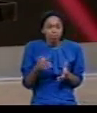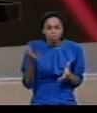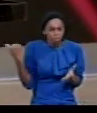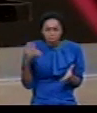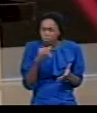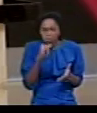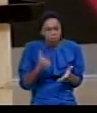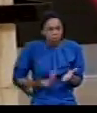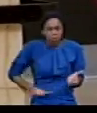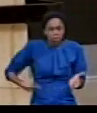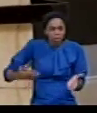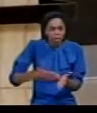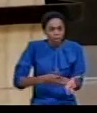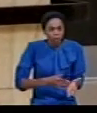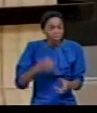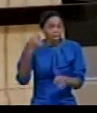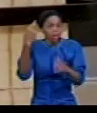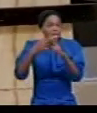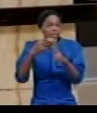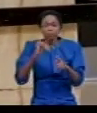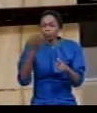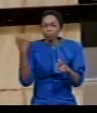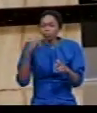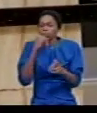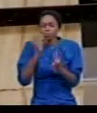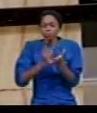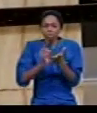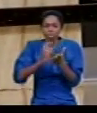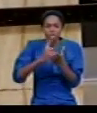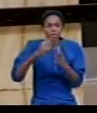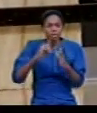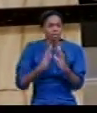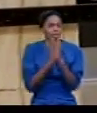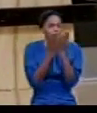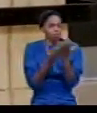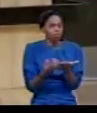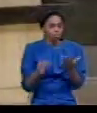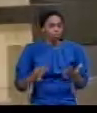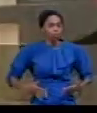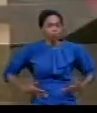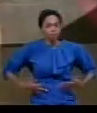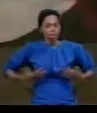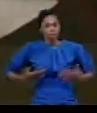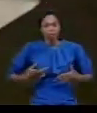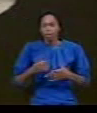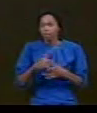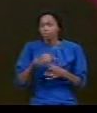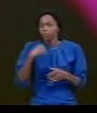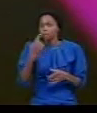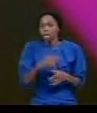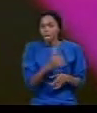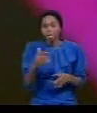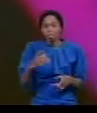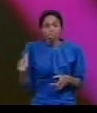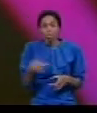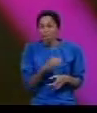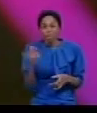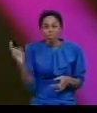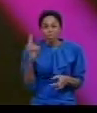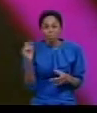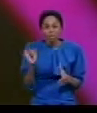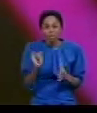again. His name was not written in the book of life. He could tell anyone anywhere as to